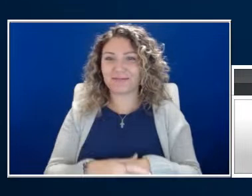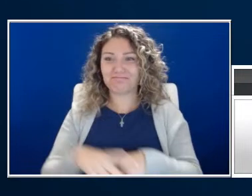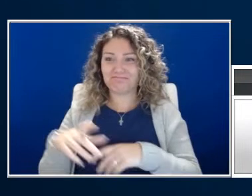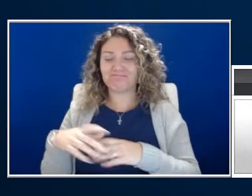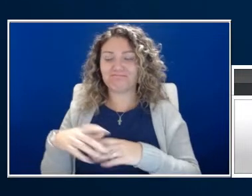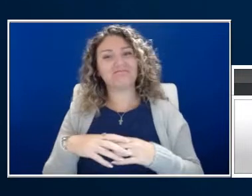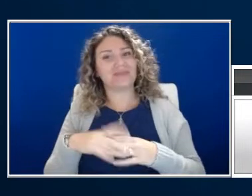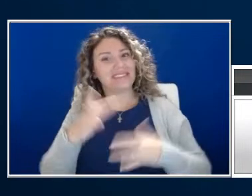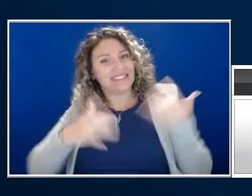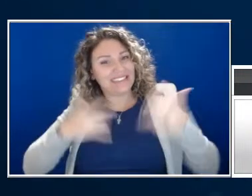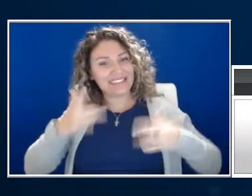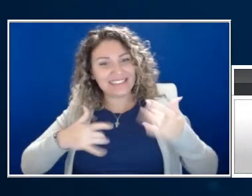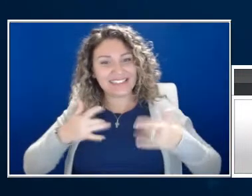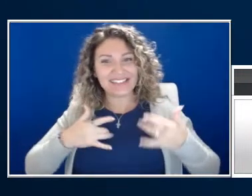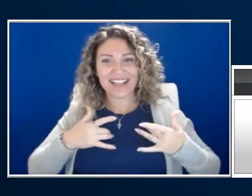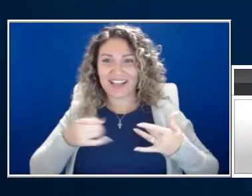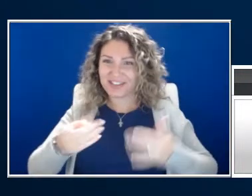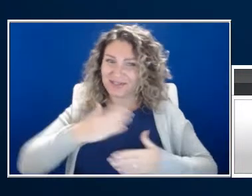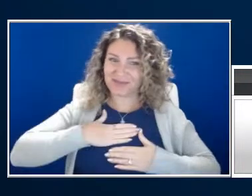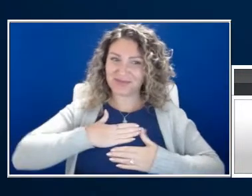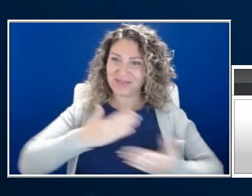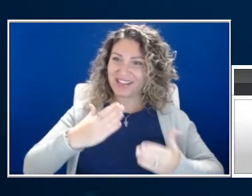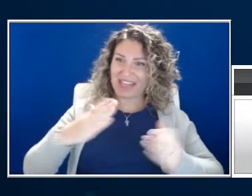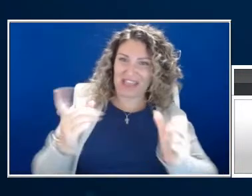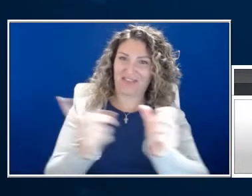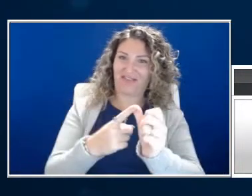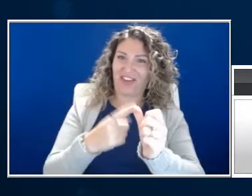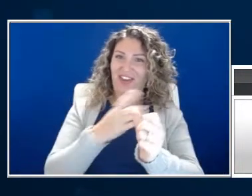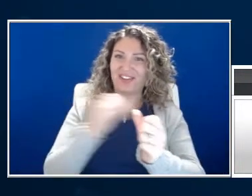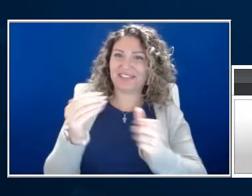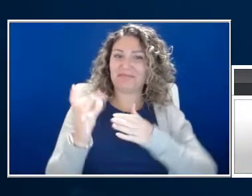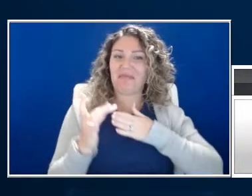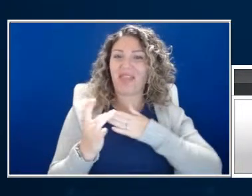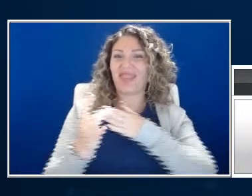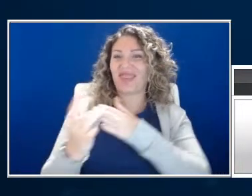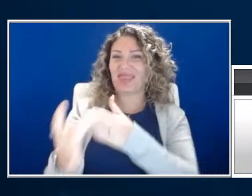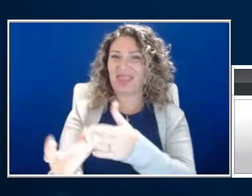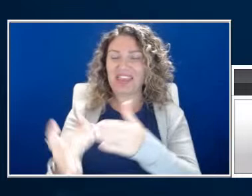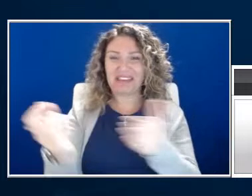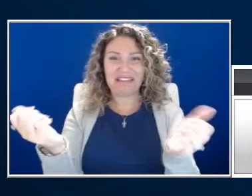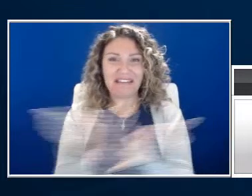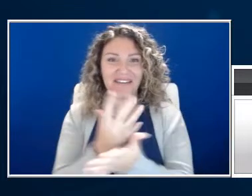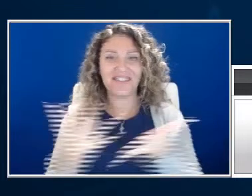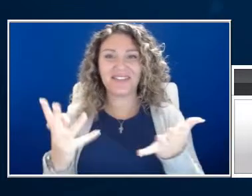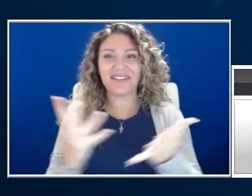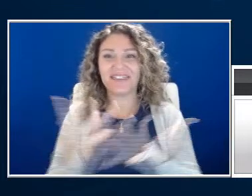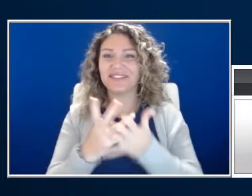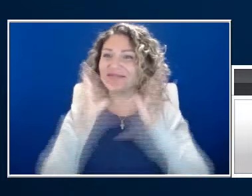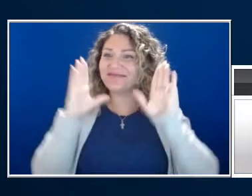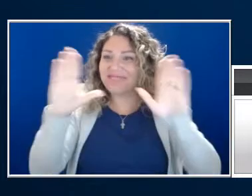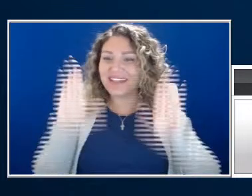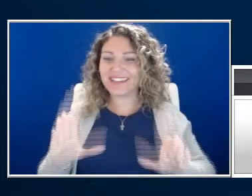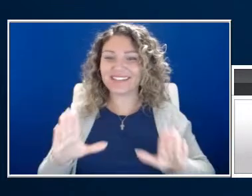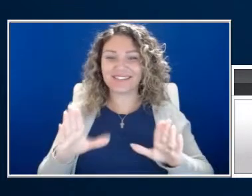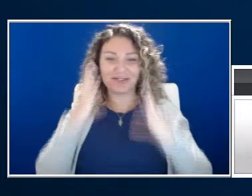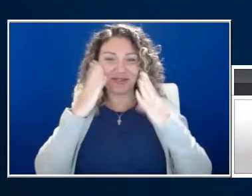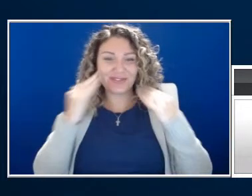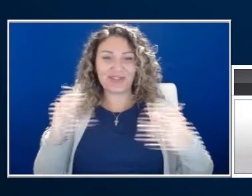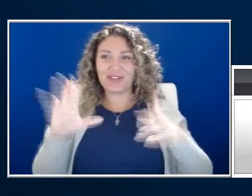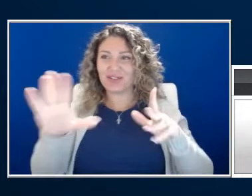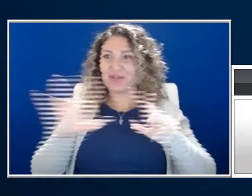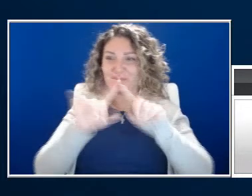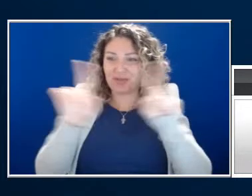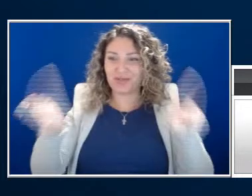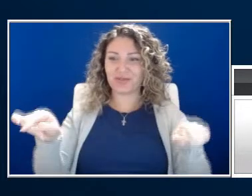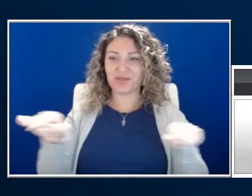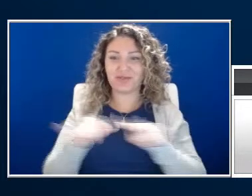that you were willing to be the first and kind of lead the charge. I think that's fantastic. There's some information on your screen about CAR